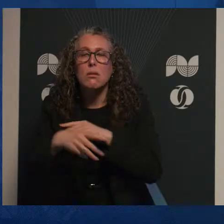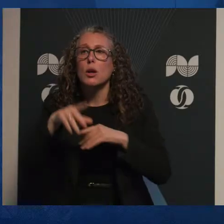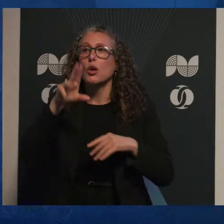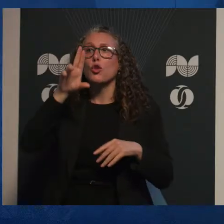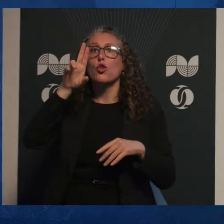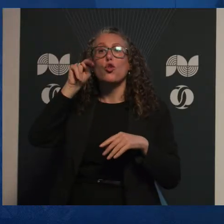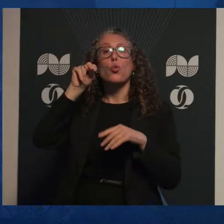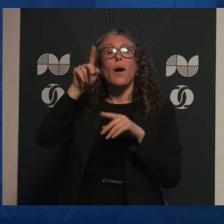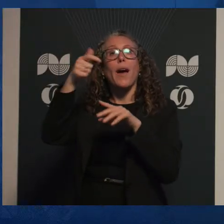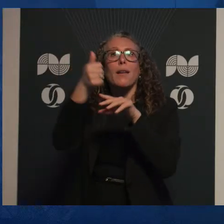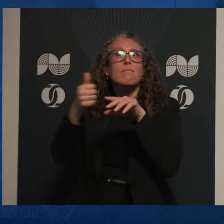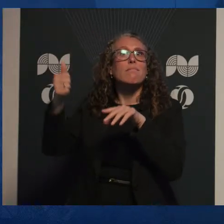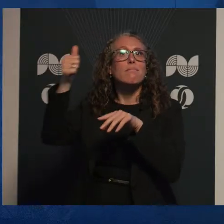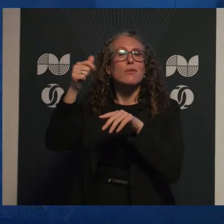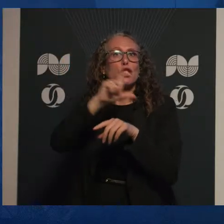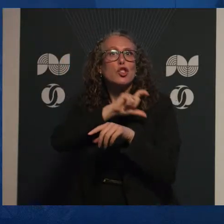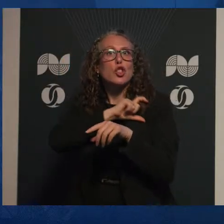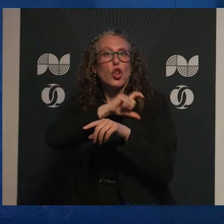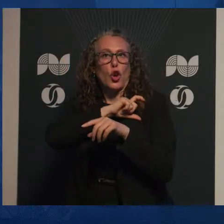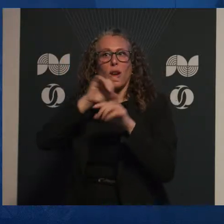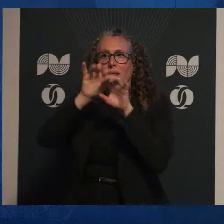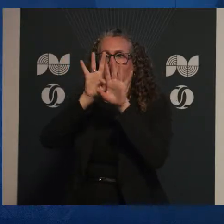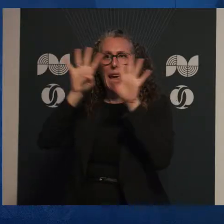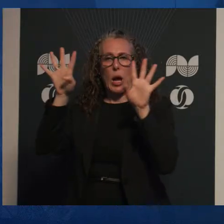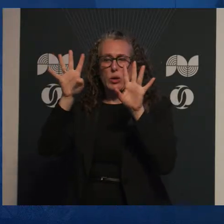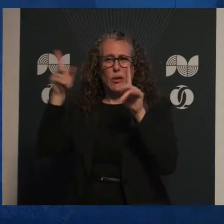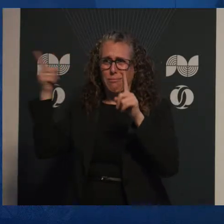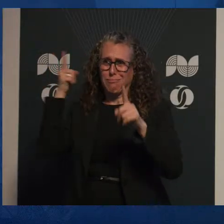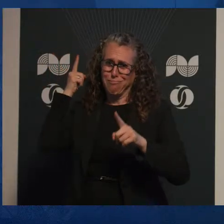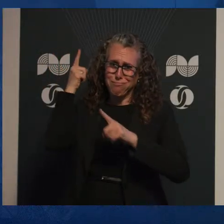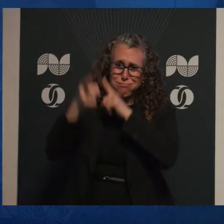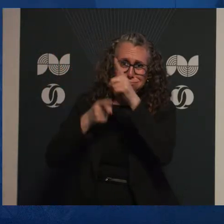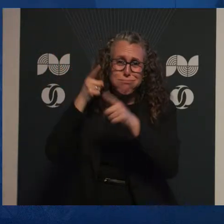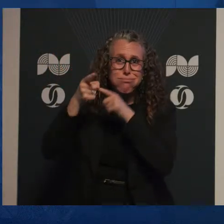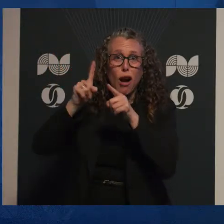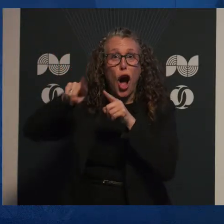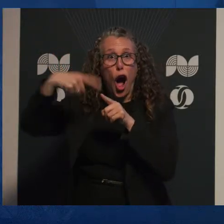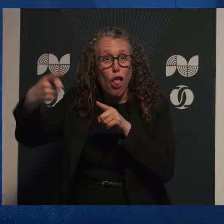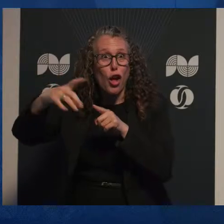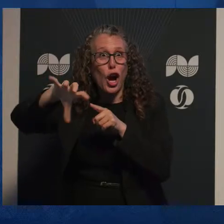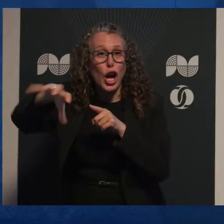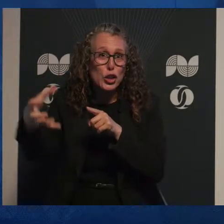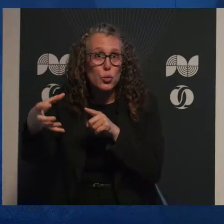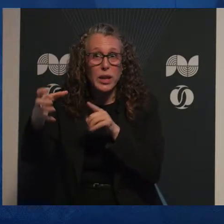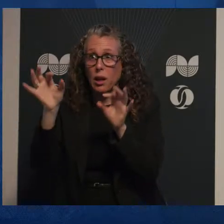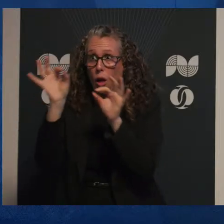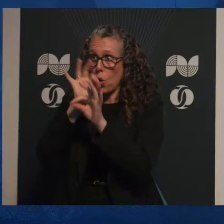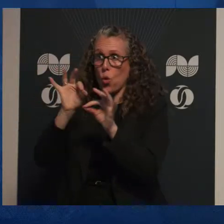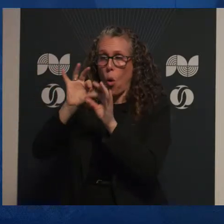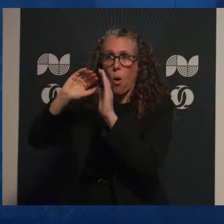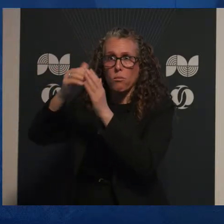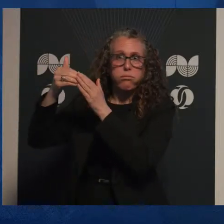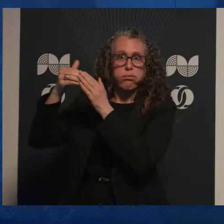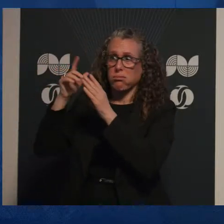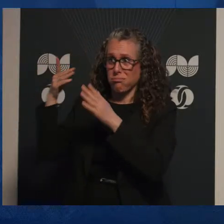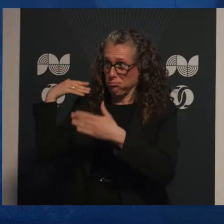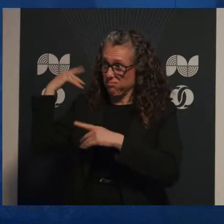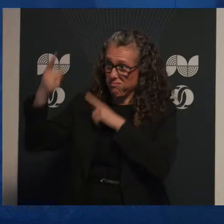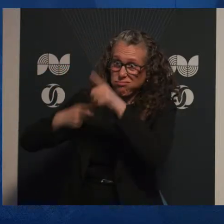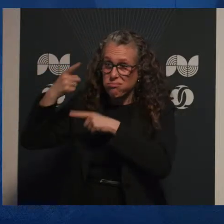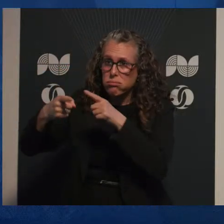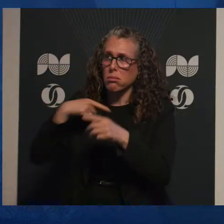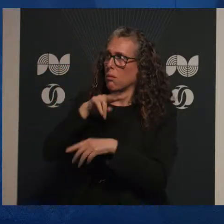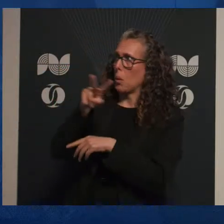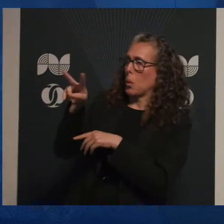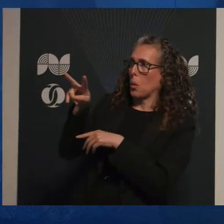Security Council attacking with impunity a fellow state. And I think we're seeing multilateralism and a lot